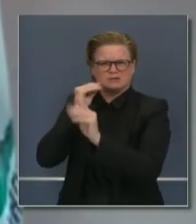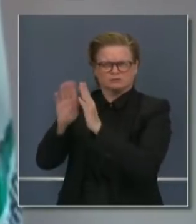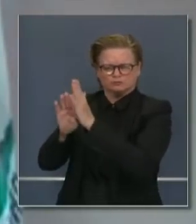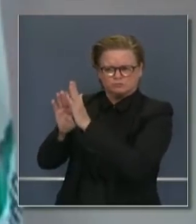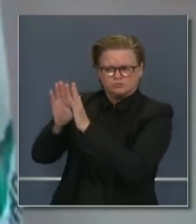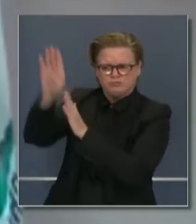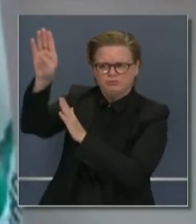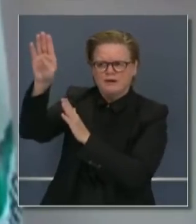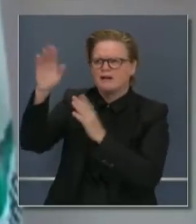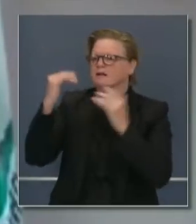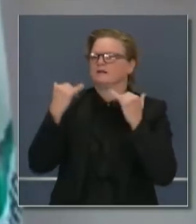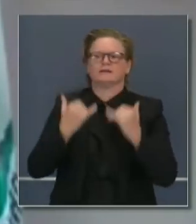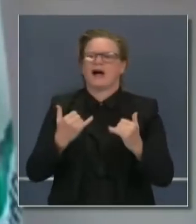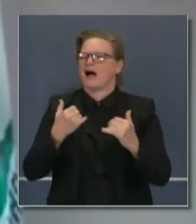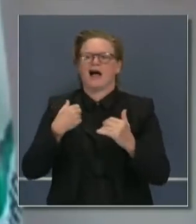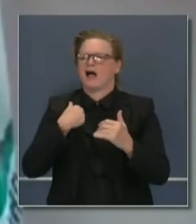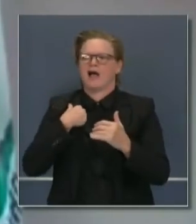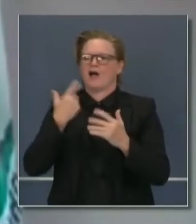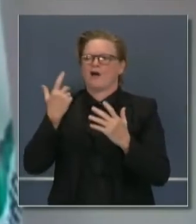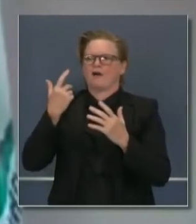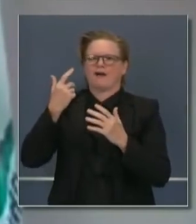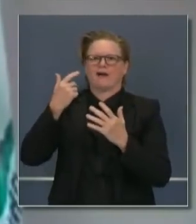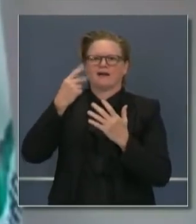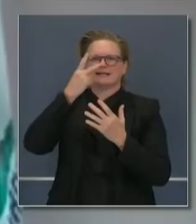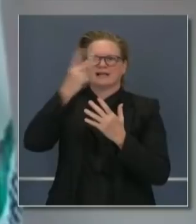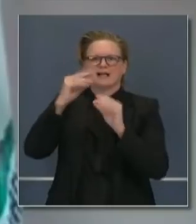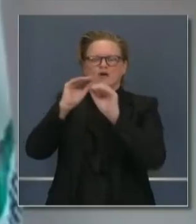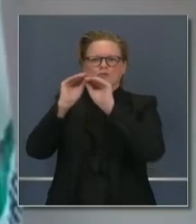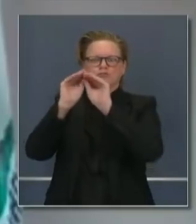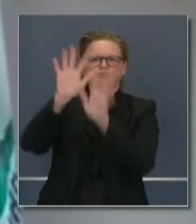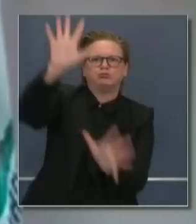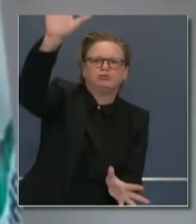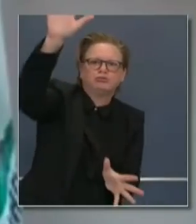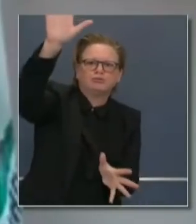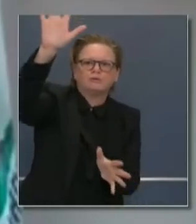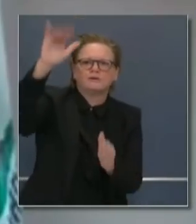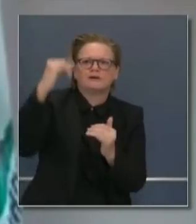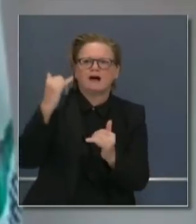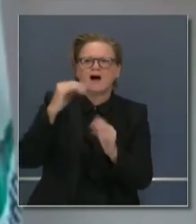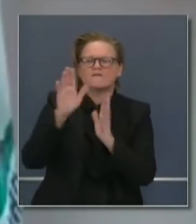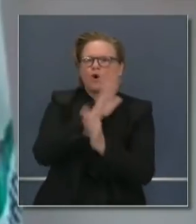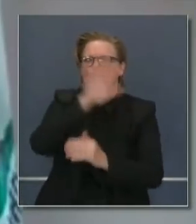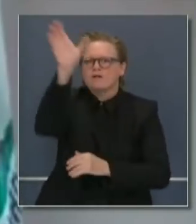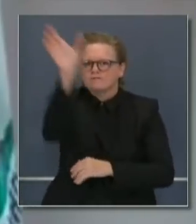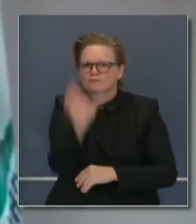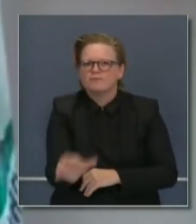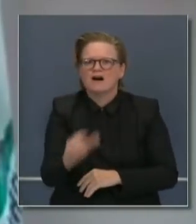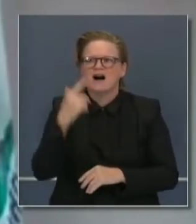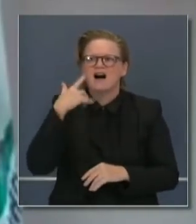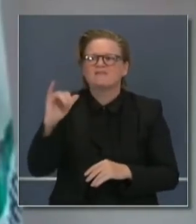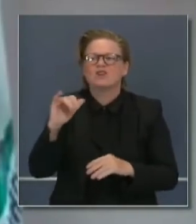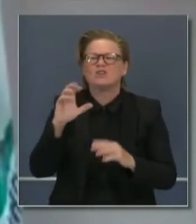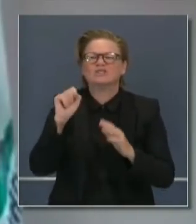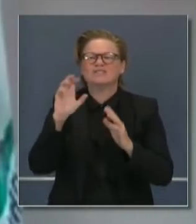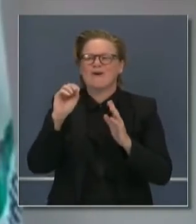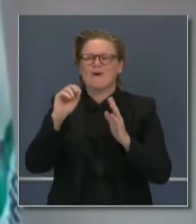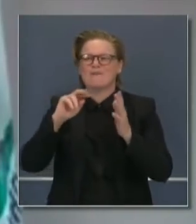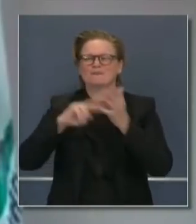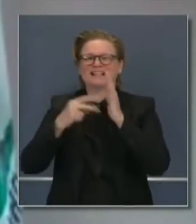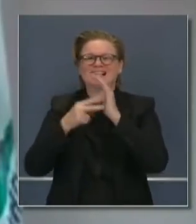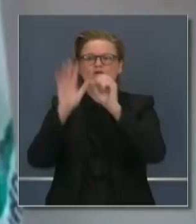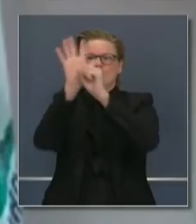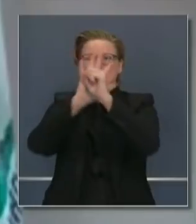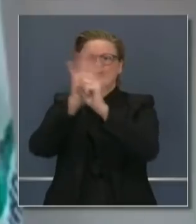this transmission throughout the state at high levels and anticipate many of the counties, many of the regions